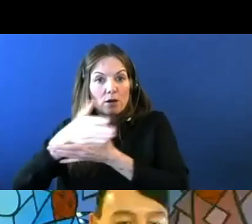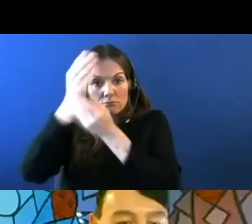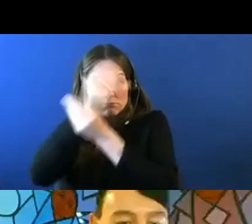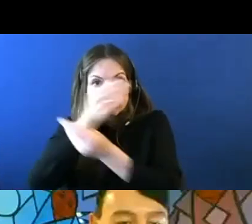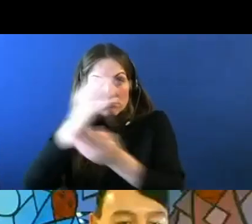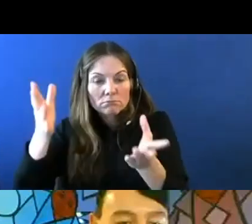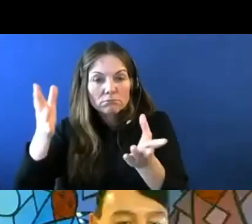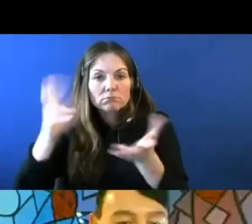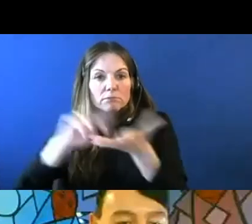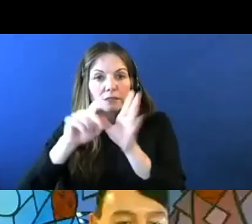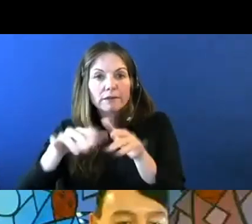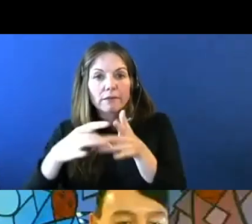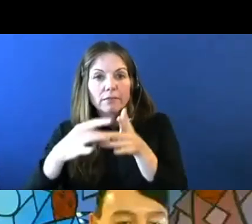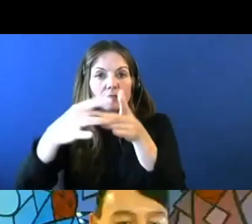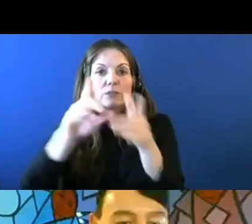change.